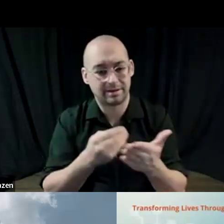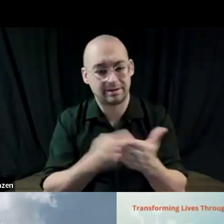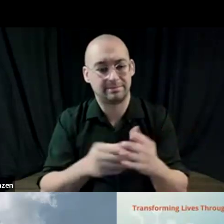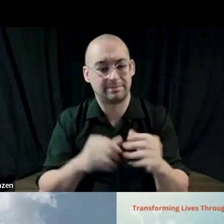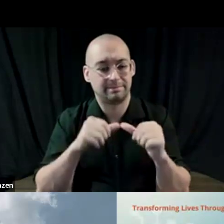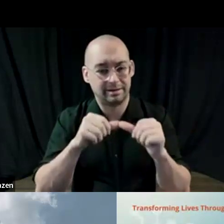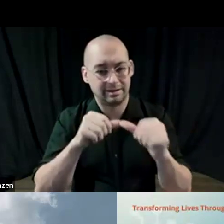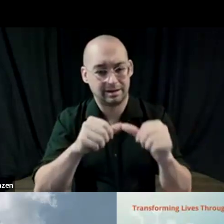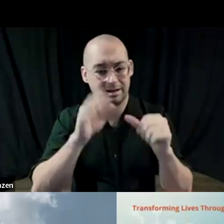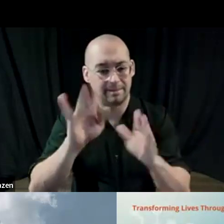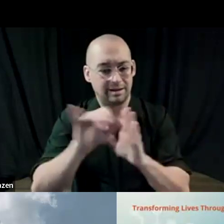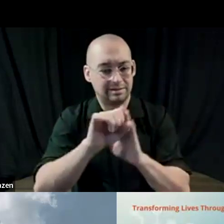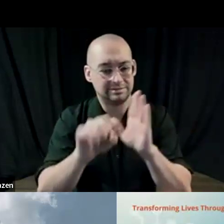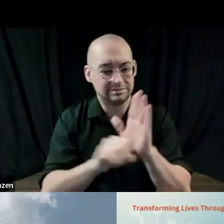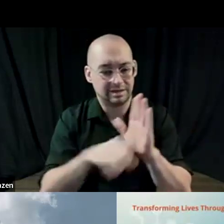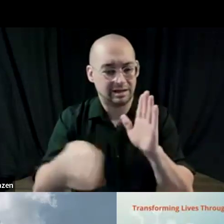state where they could have